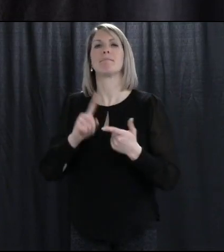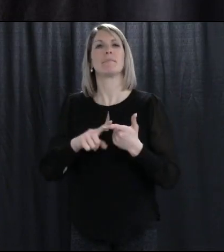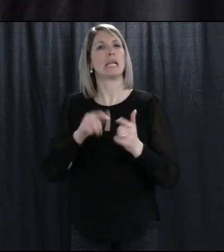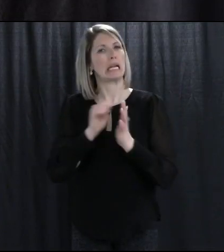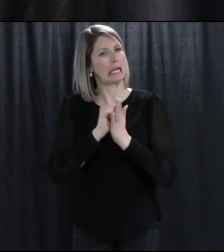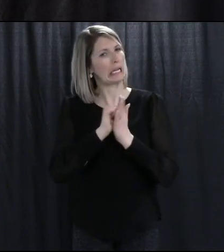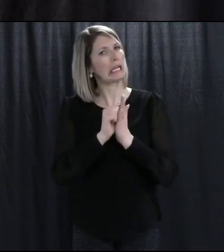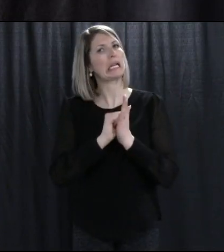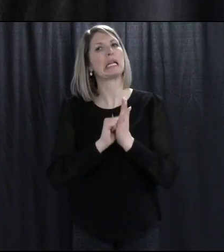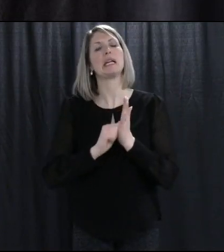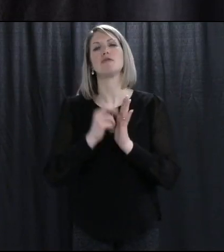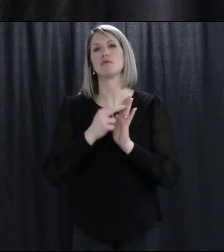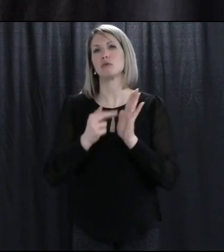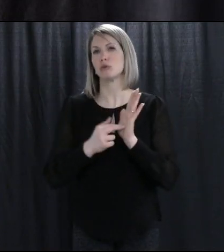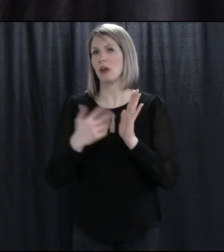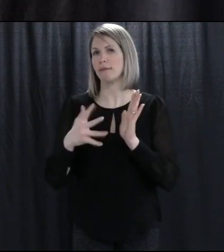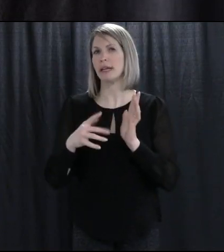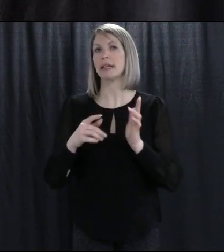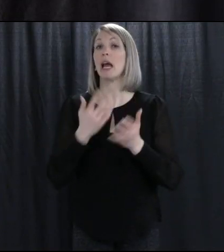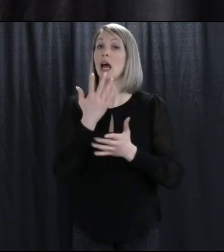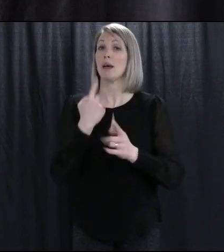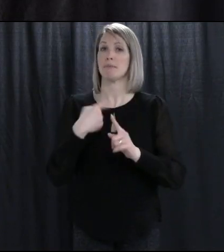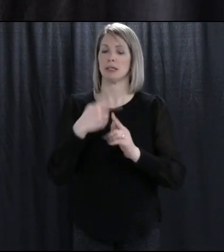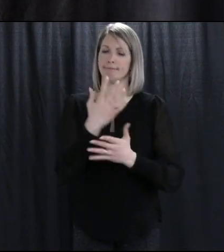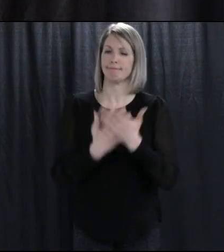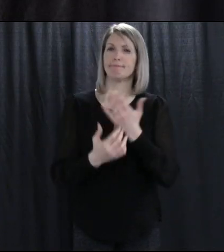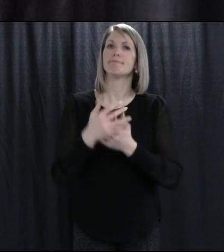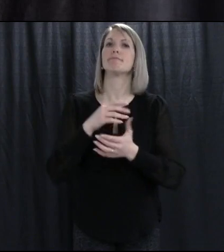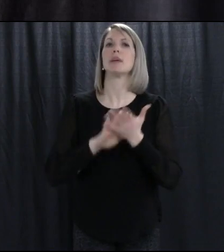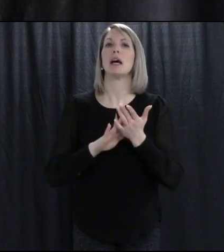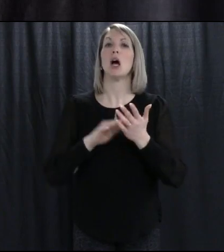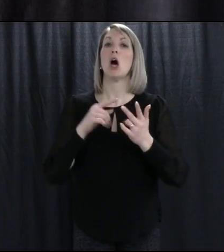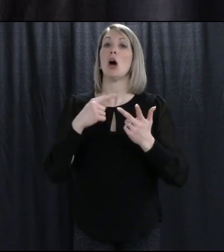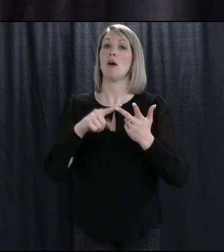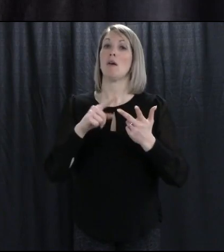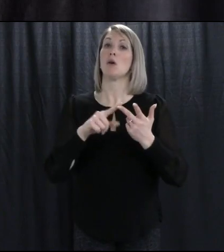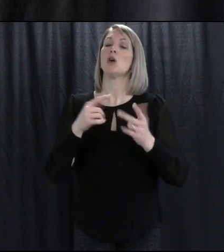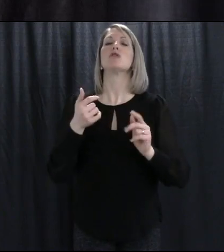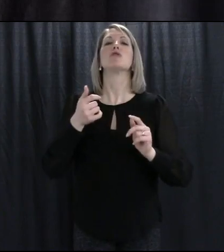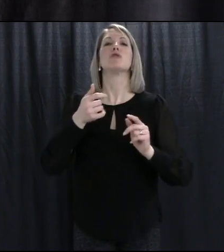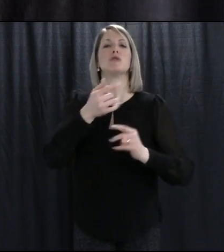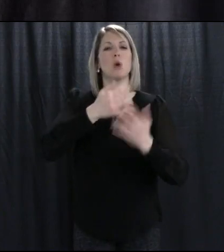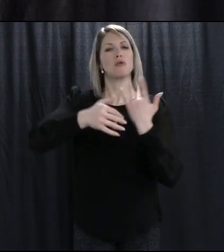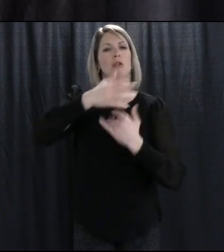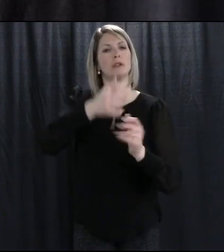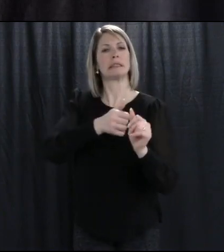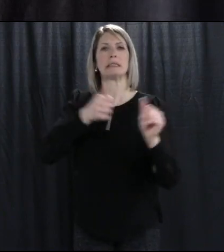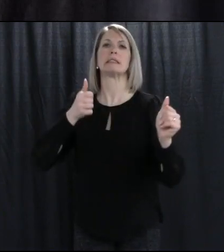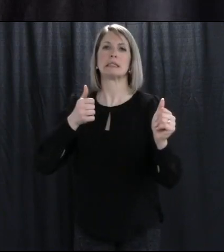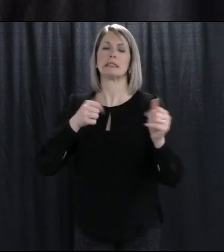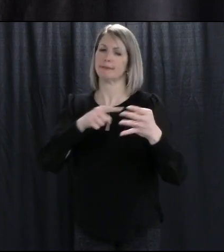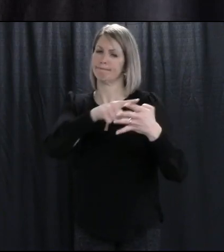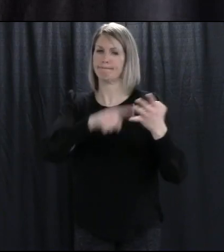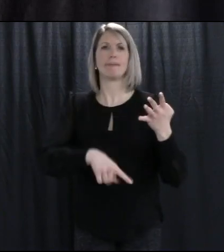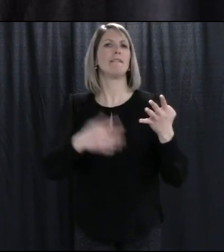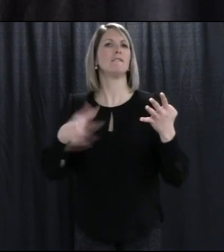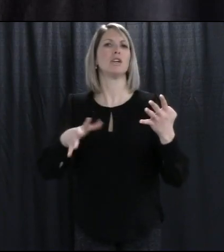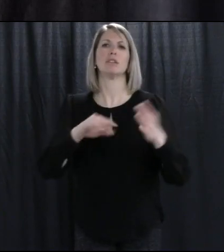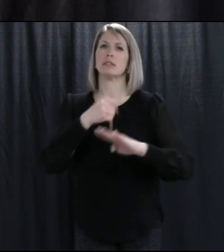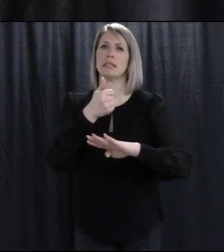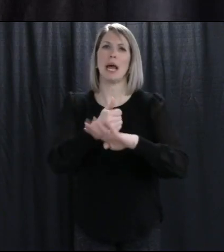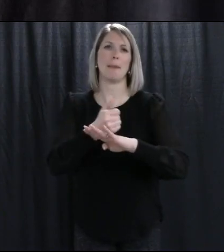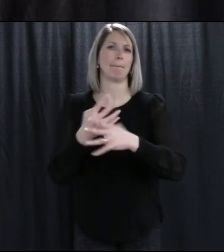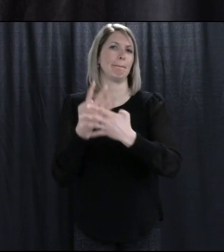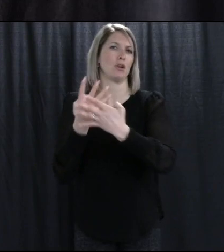hand hygiene, and there are measures, as I understand it, for social distancing. My understanding through folk